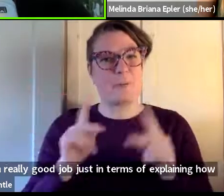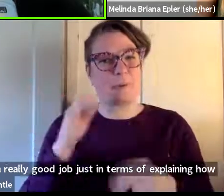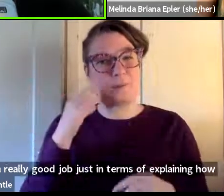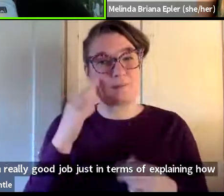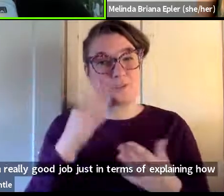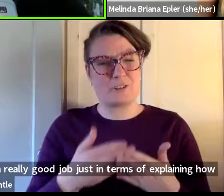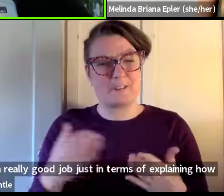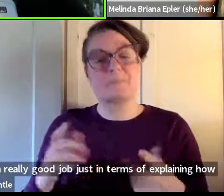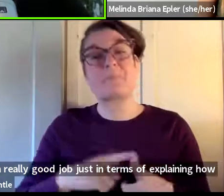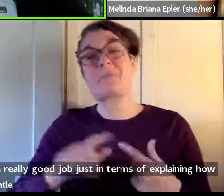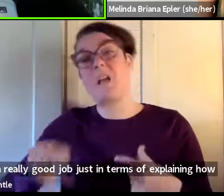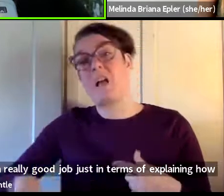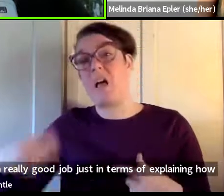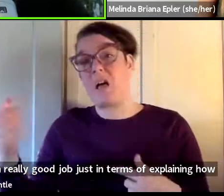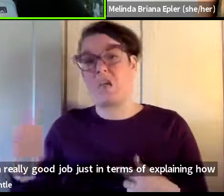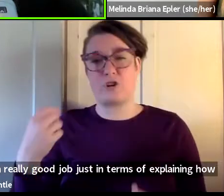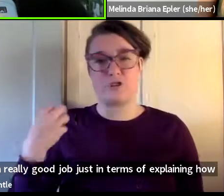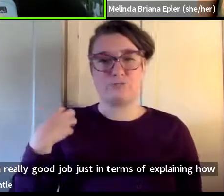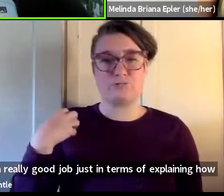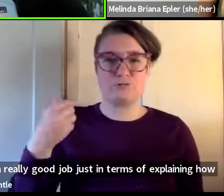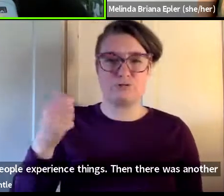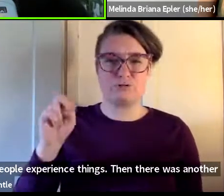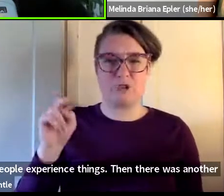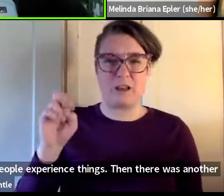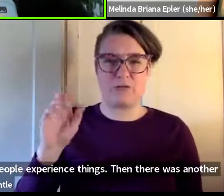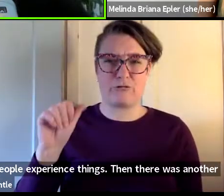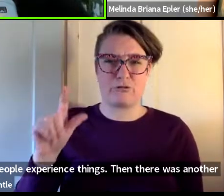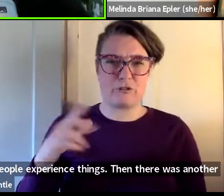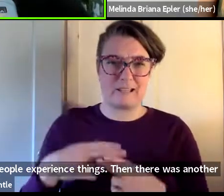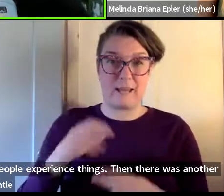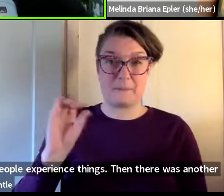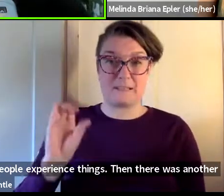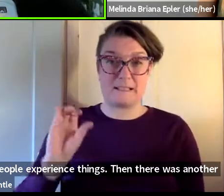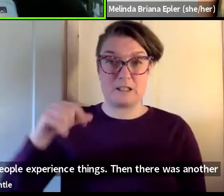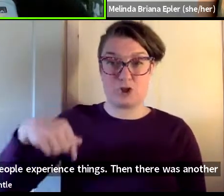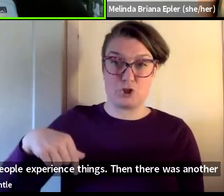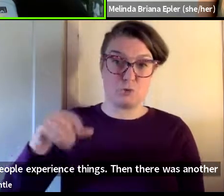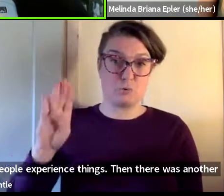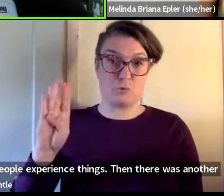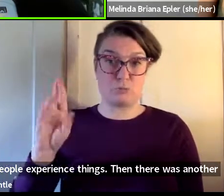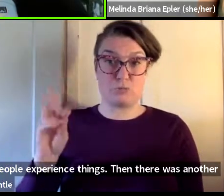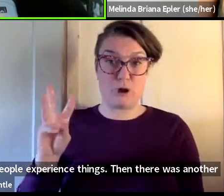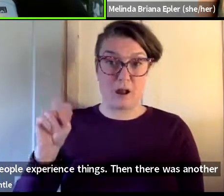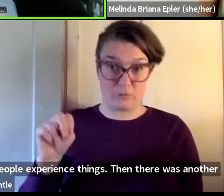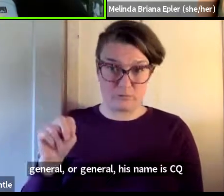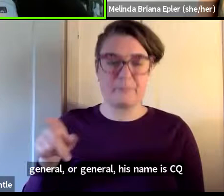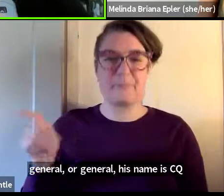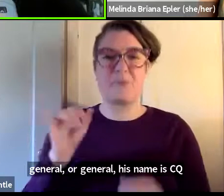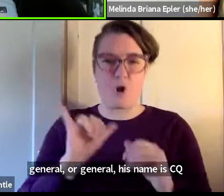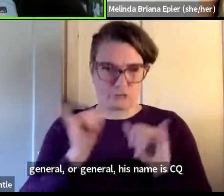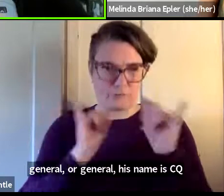another general, his name is C.Q. Brown. He was interviewed on this special. And